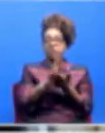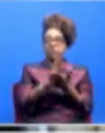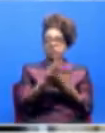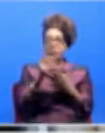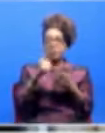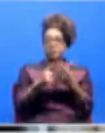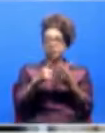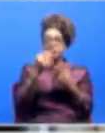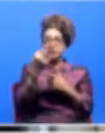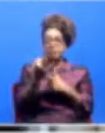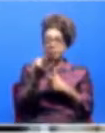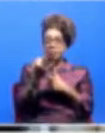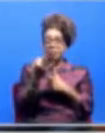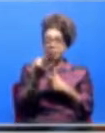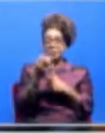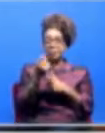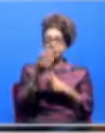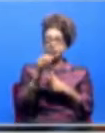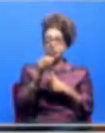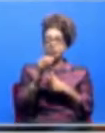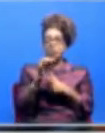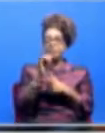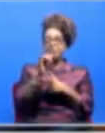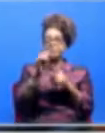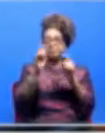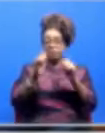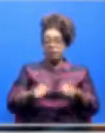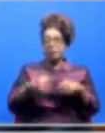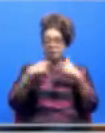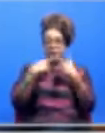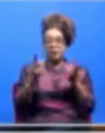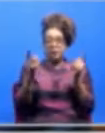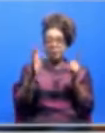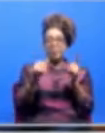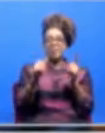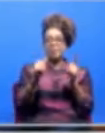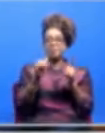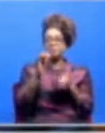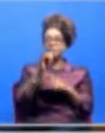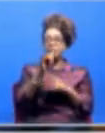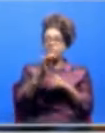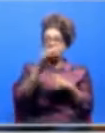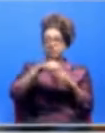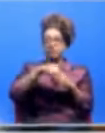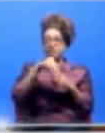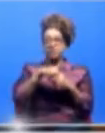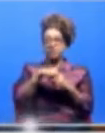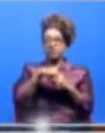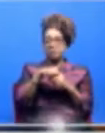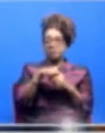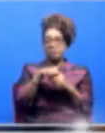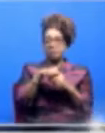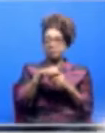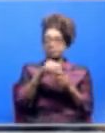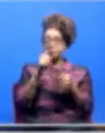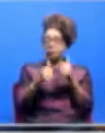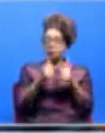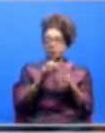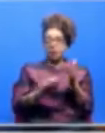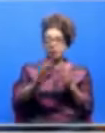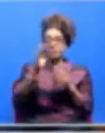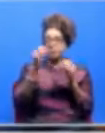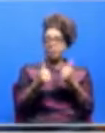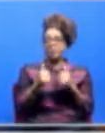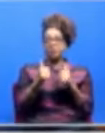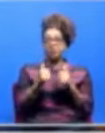3 years. Okay. So dividends have been declared by the counter that you have invested in, but you've not cashed.